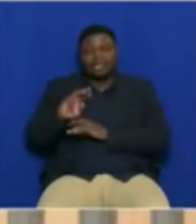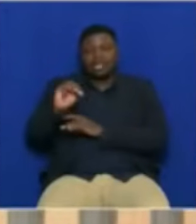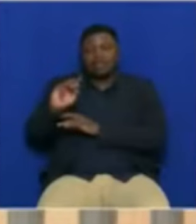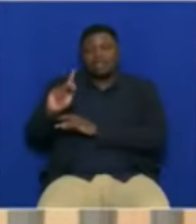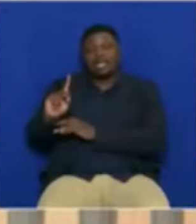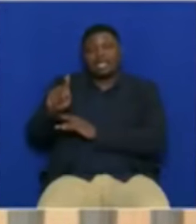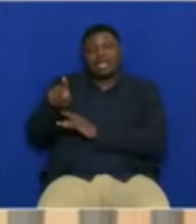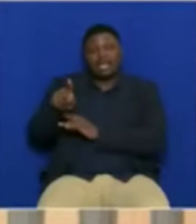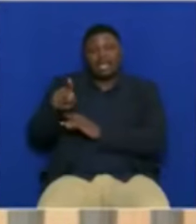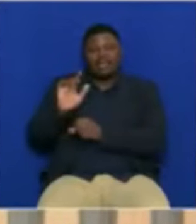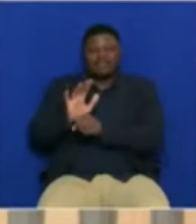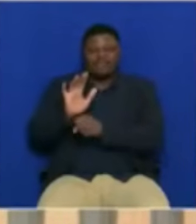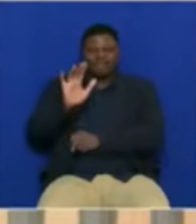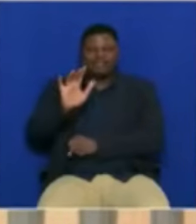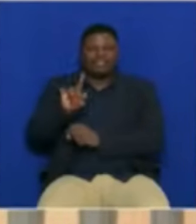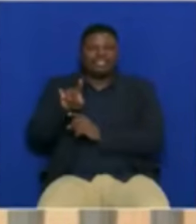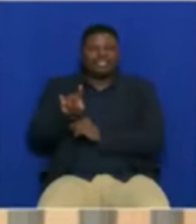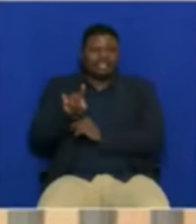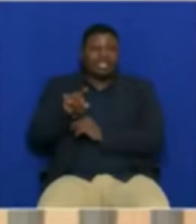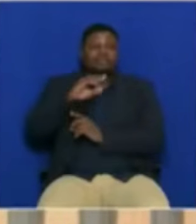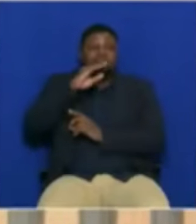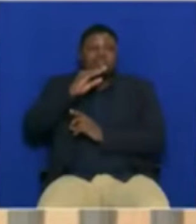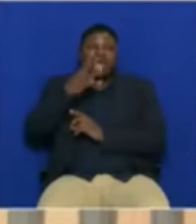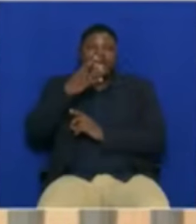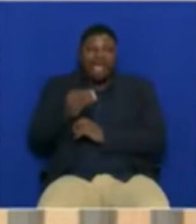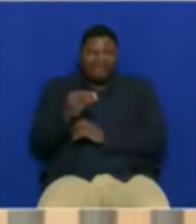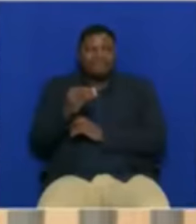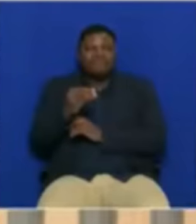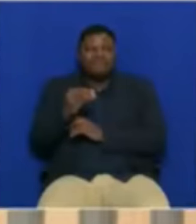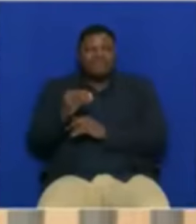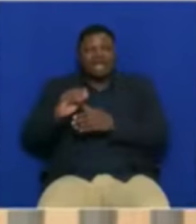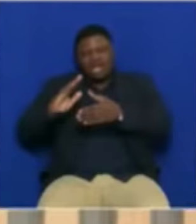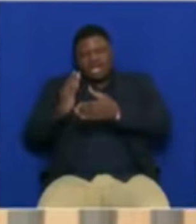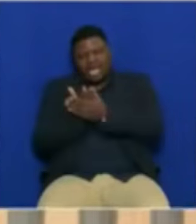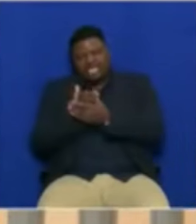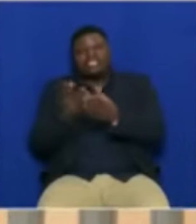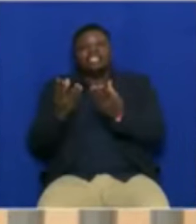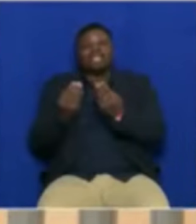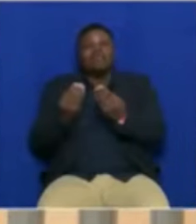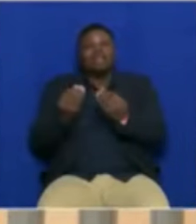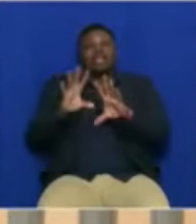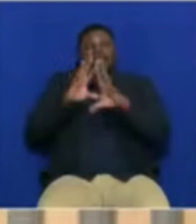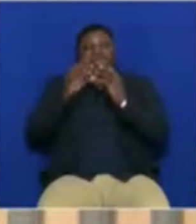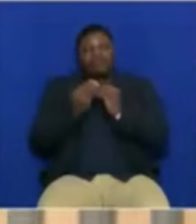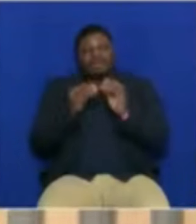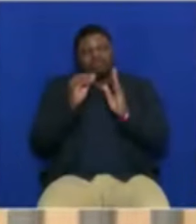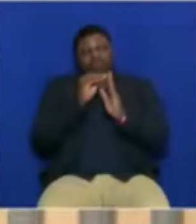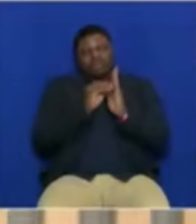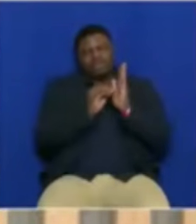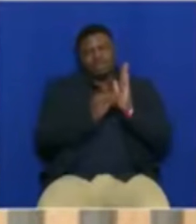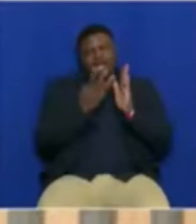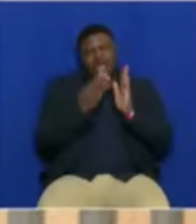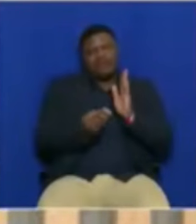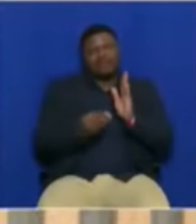those dockets, and I would like to refer to the first. The first is at page